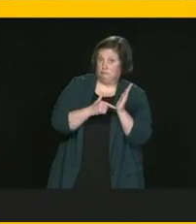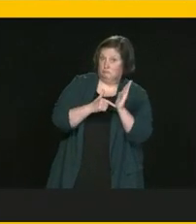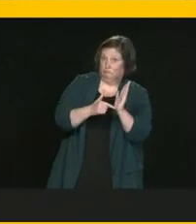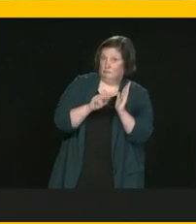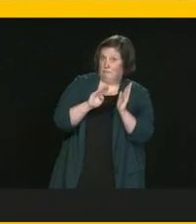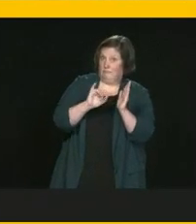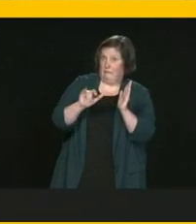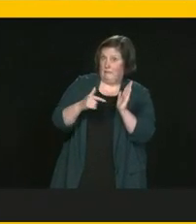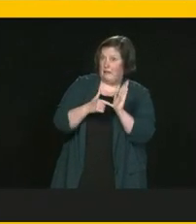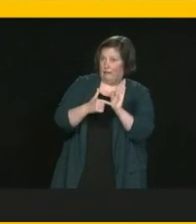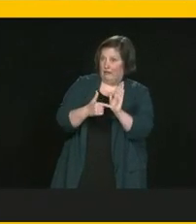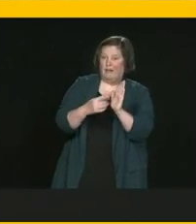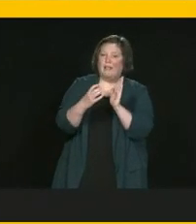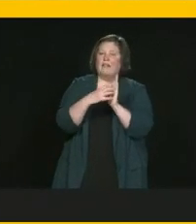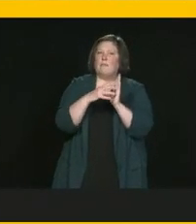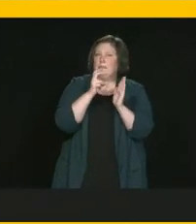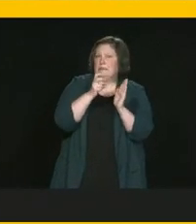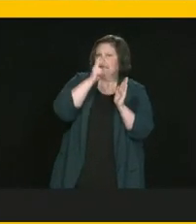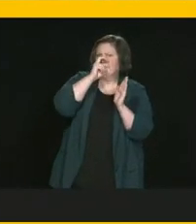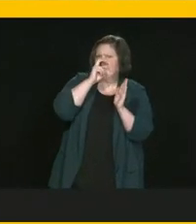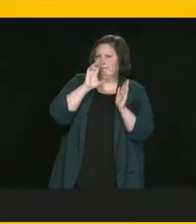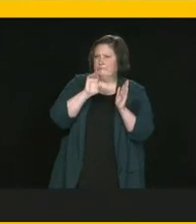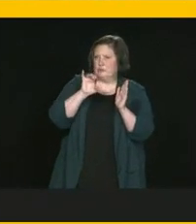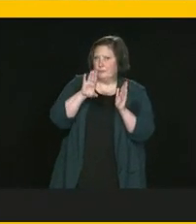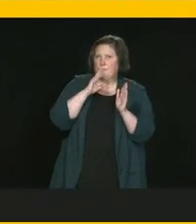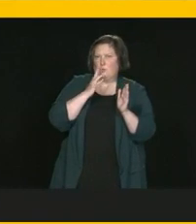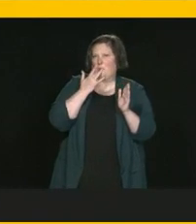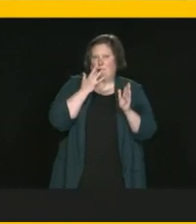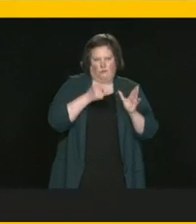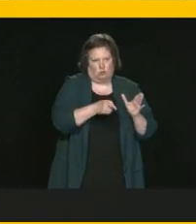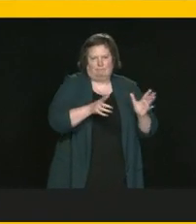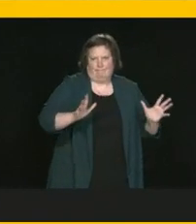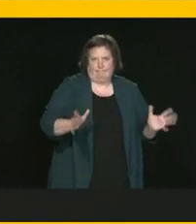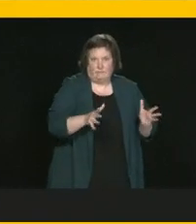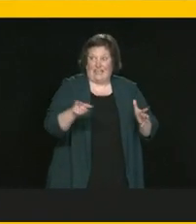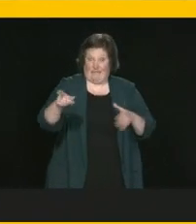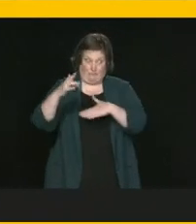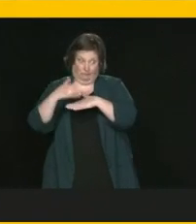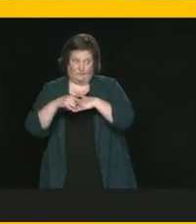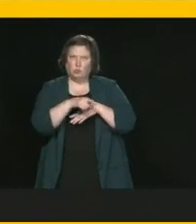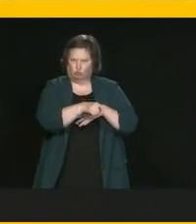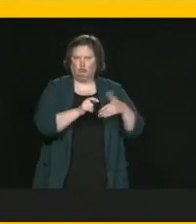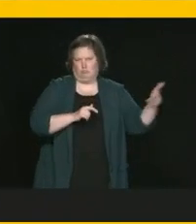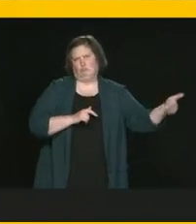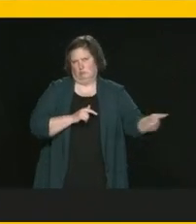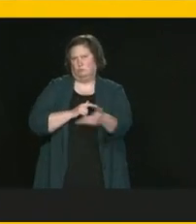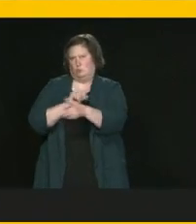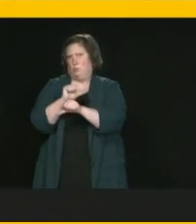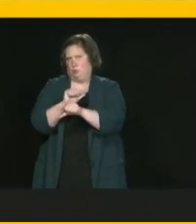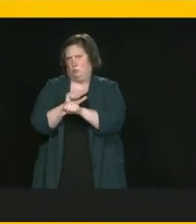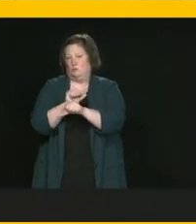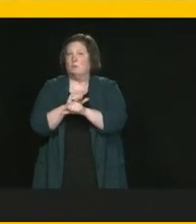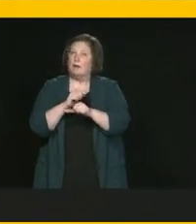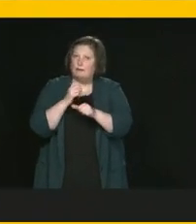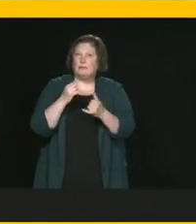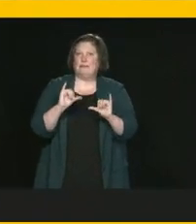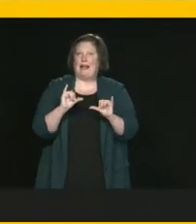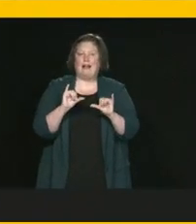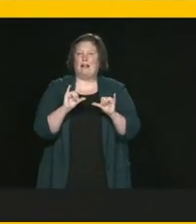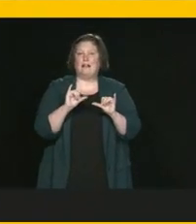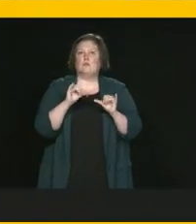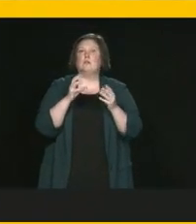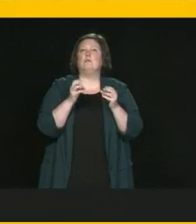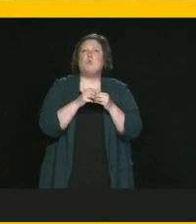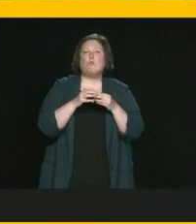encourage people and to make sure that people were taking work when it came up. We're still looking at ways of moving forward to encourage people